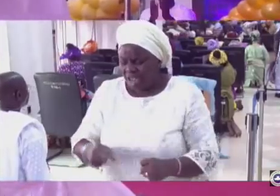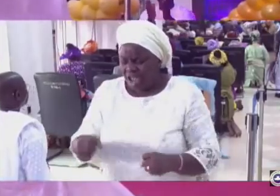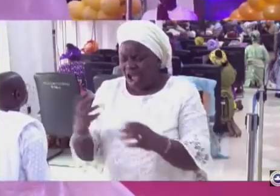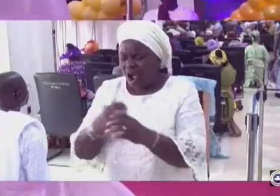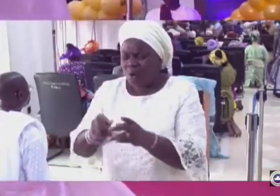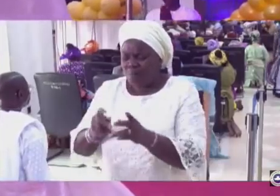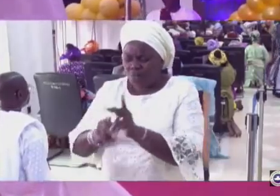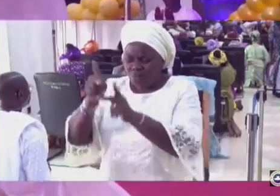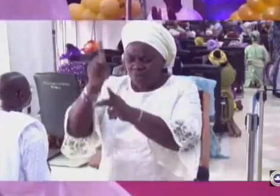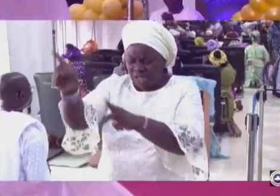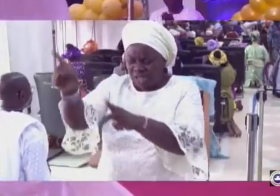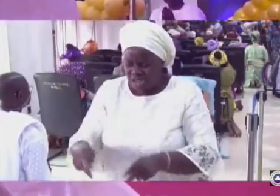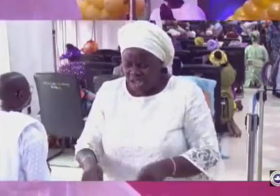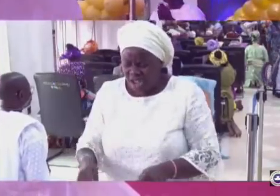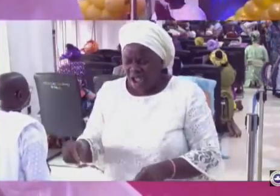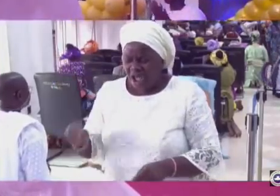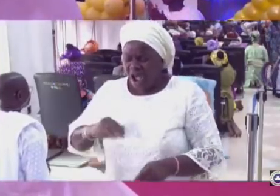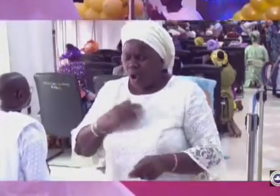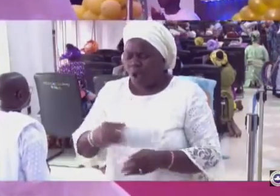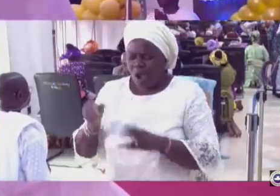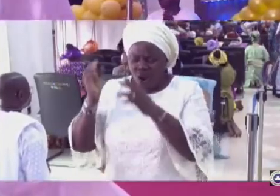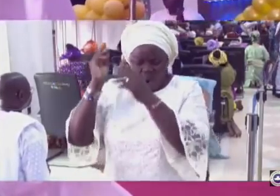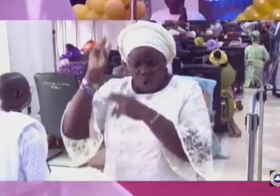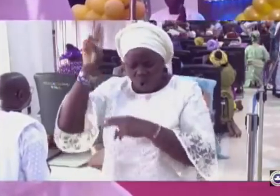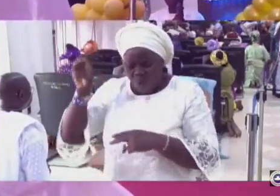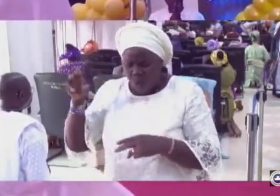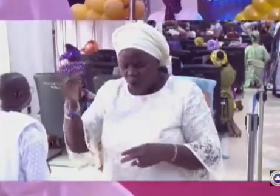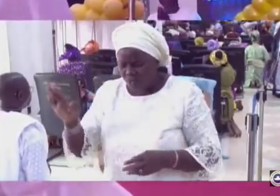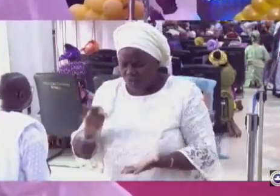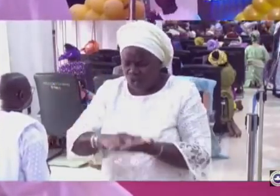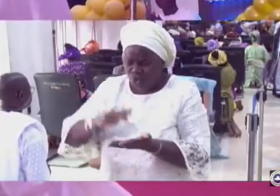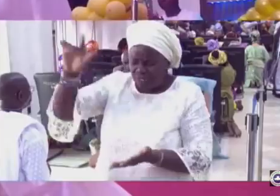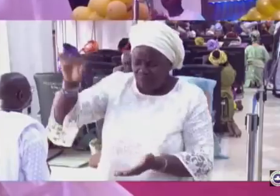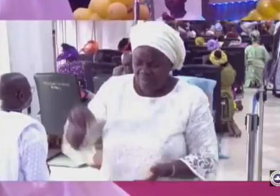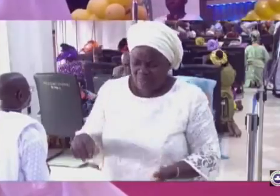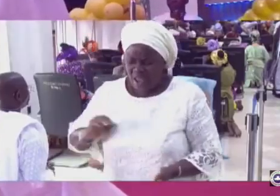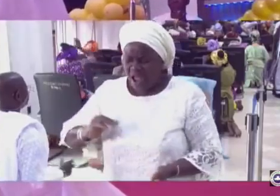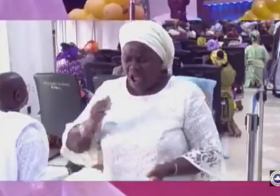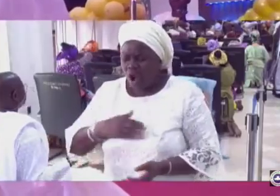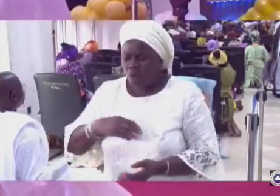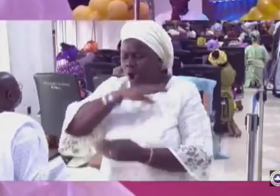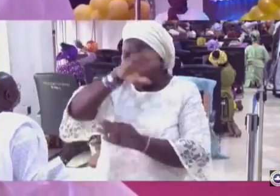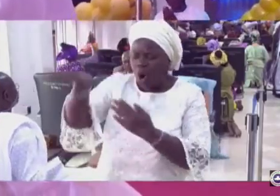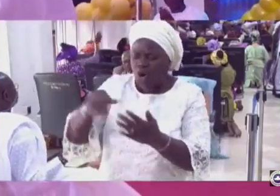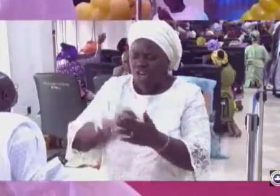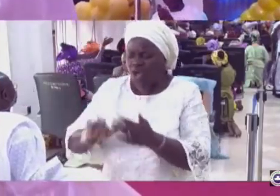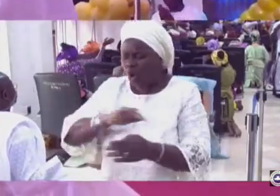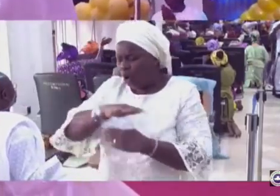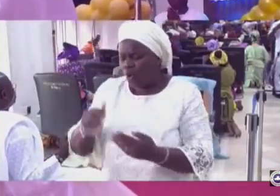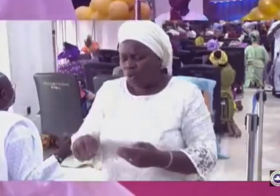Promoter, our Hope of Glory, our All in All, we give you all the glory.